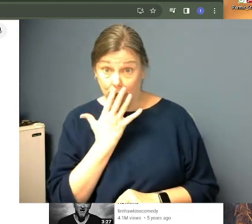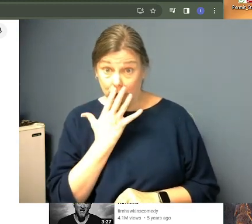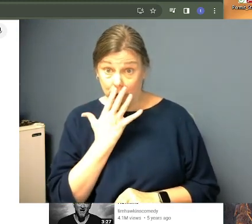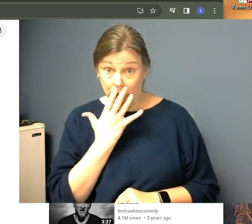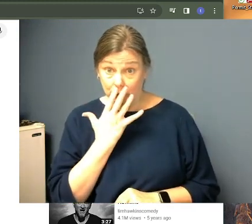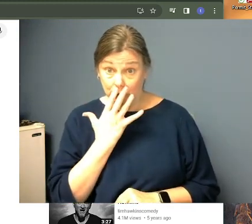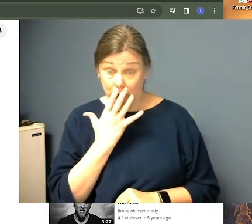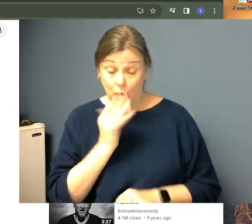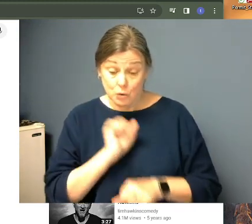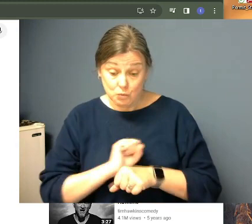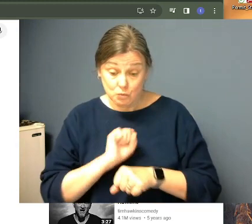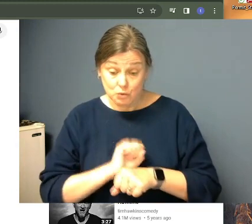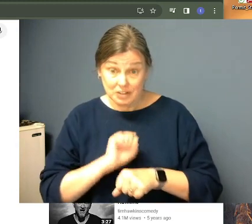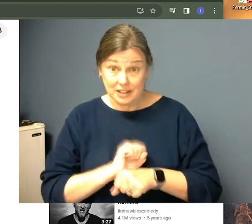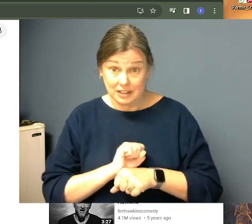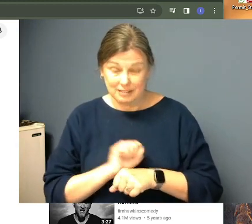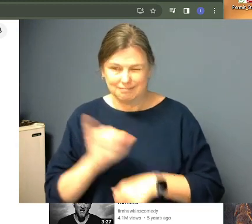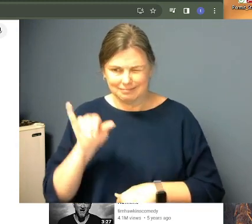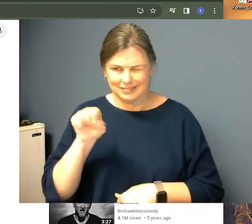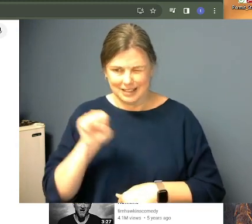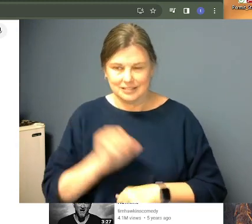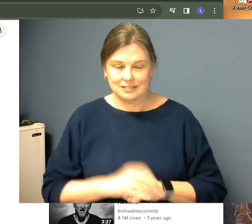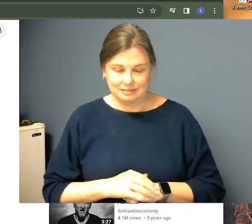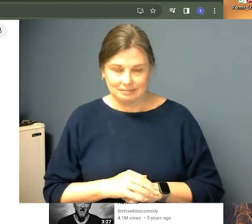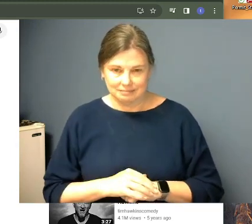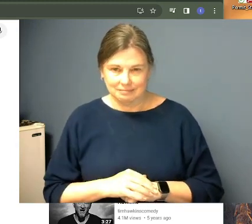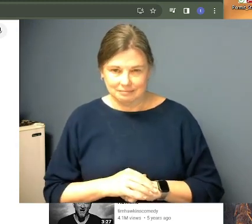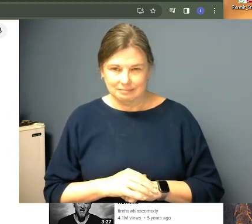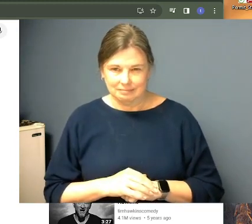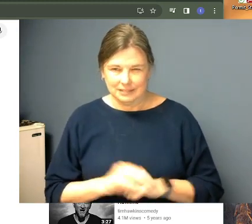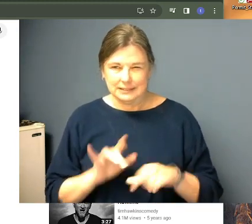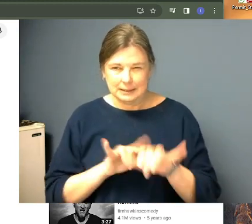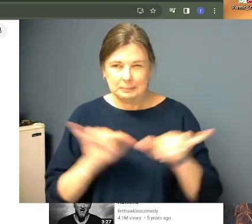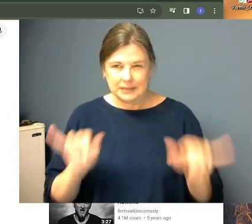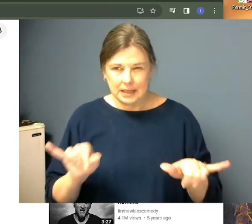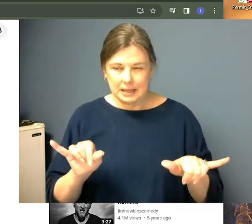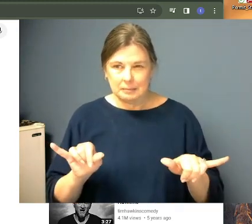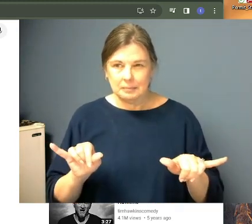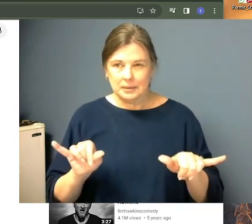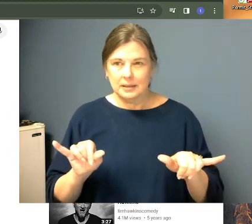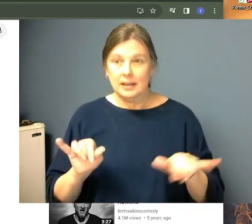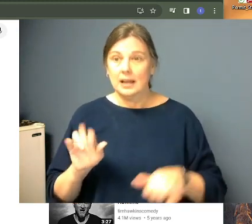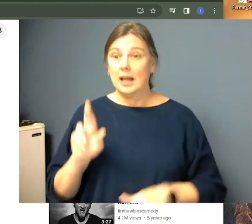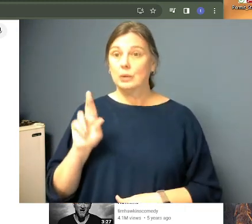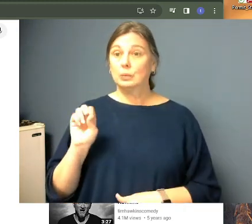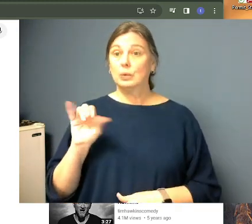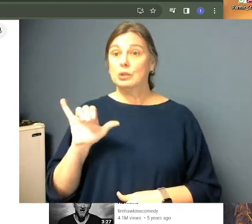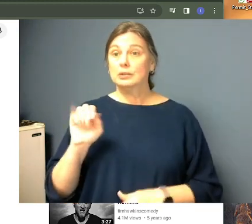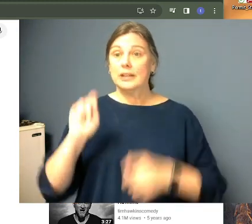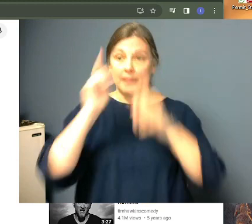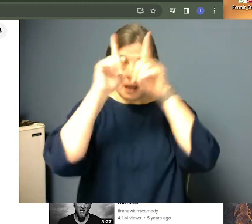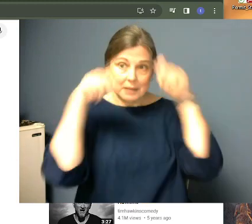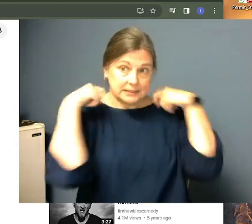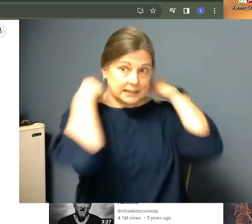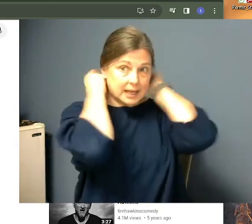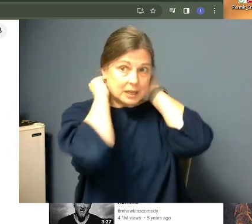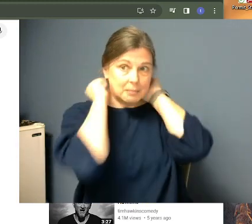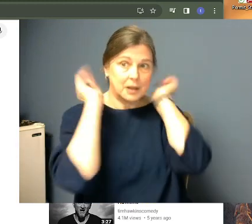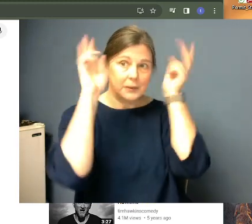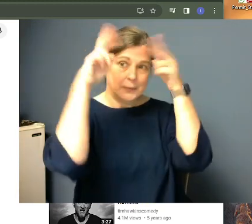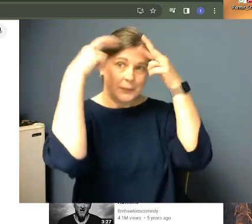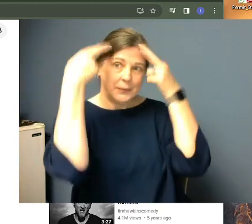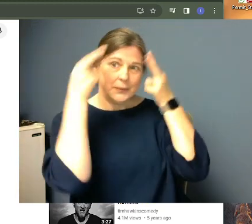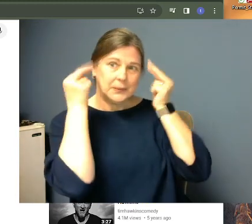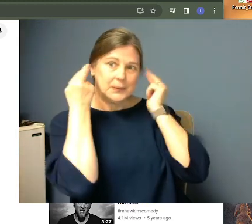has her hair, it's up in a bandana, but there's still been some styling going on there. she's got,